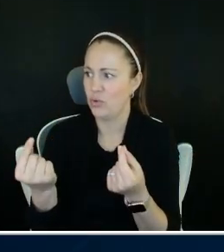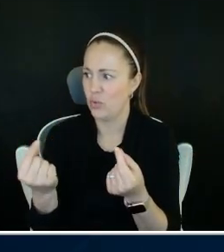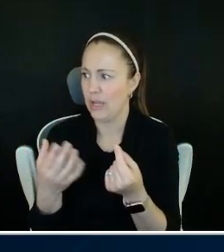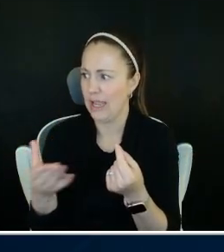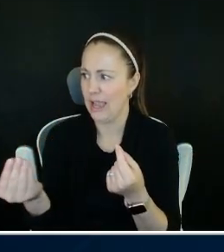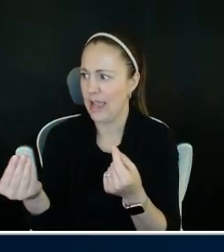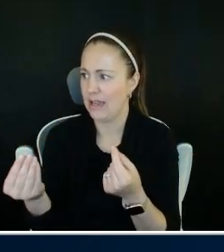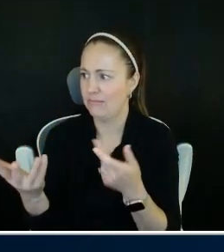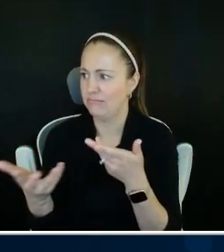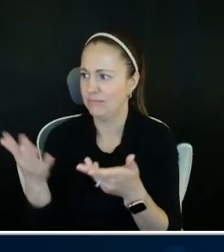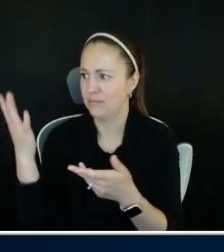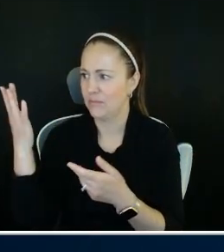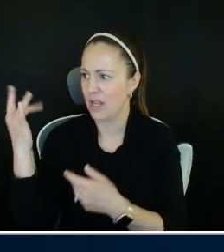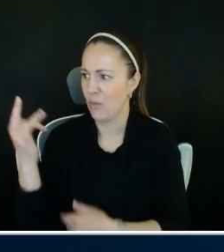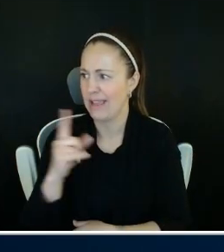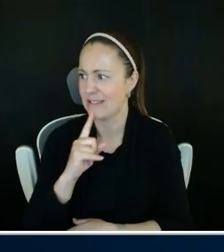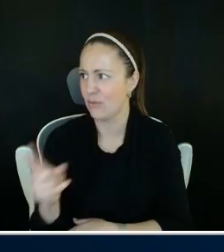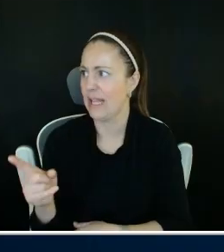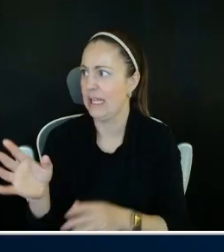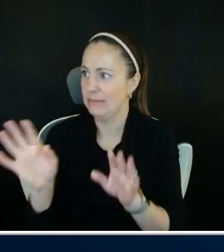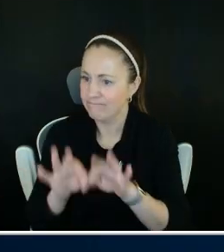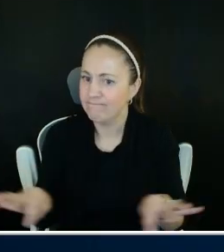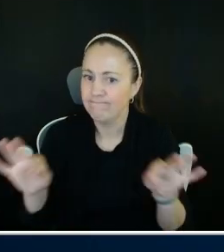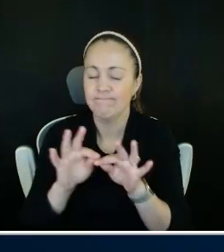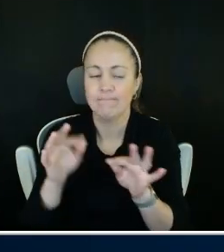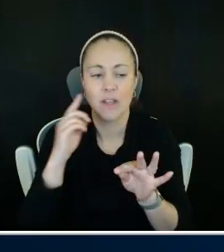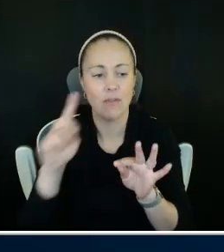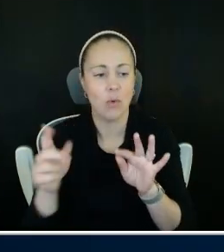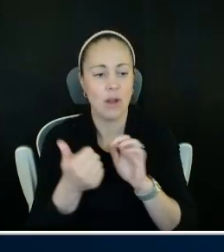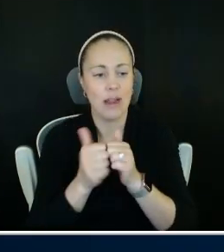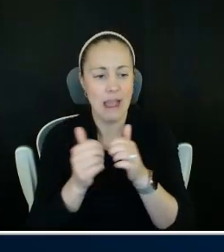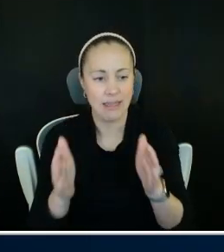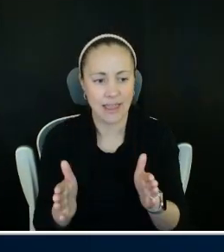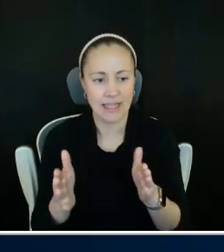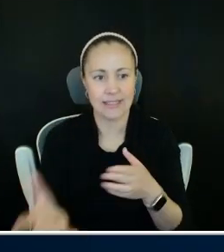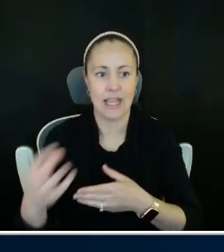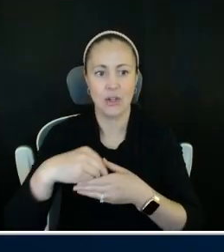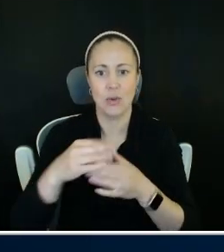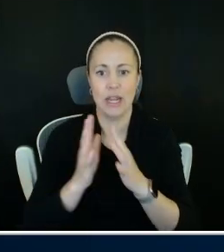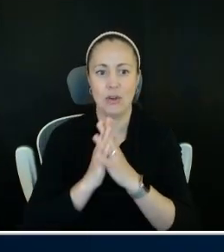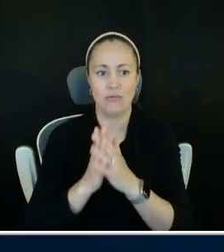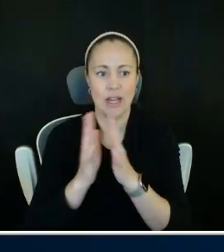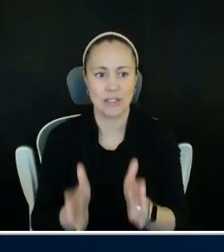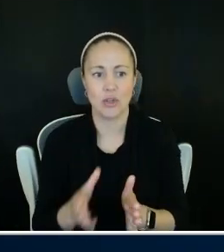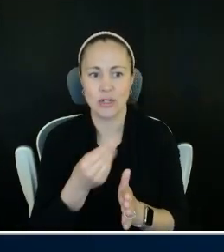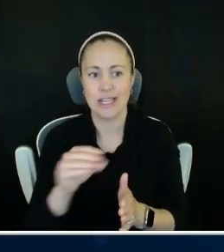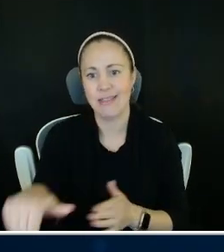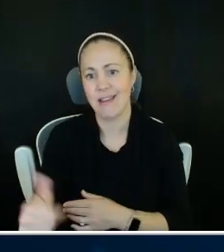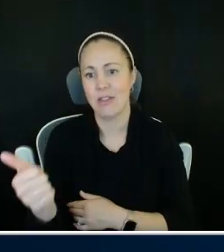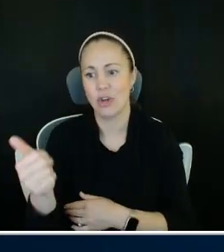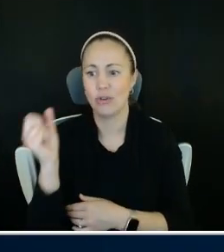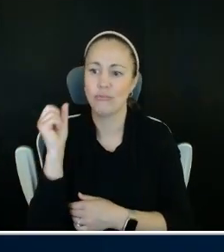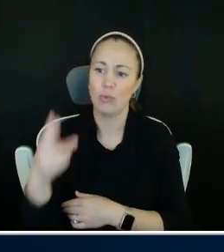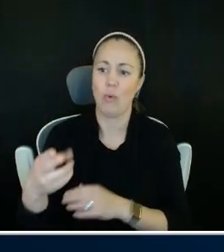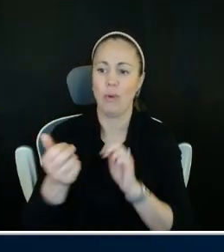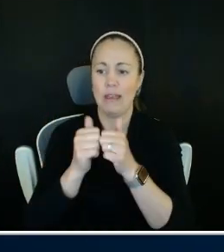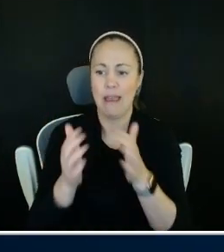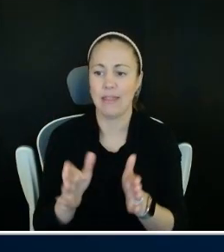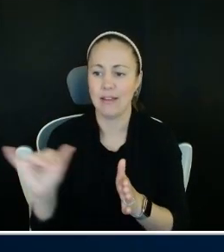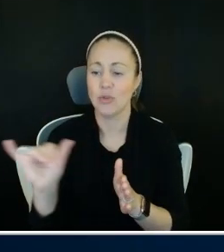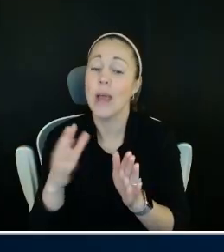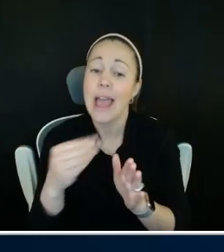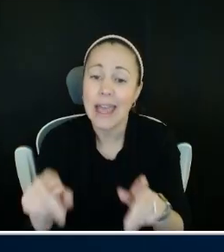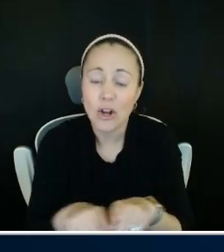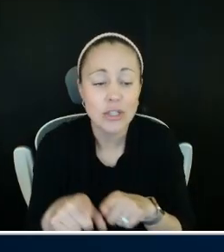it so crucial for athletes, including those wrestlers and the other throwing athletes that we're talking about? And also, as you answer that question,